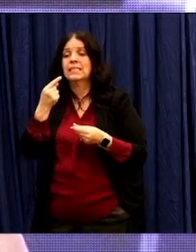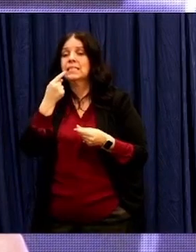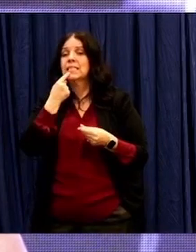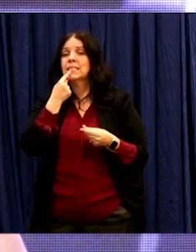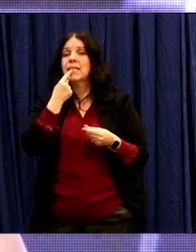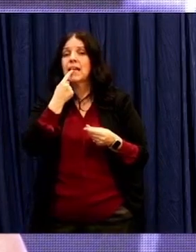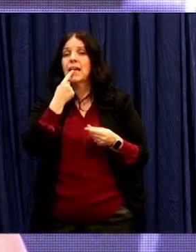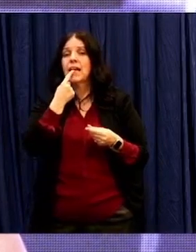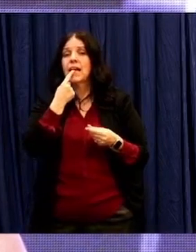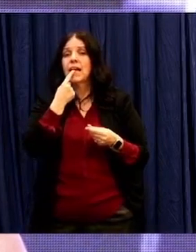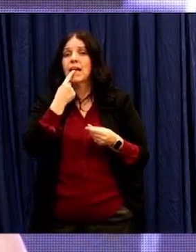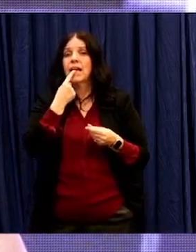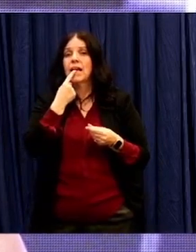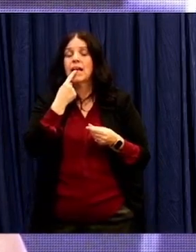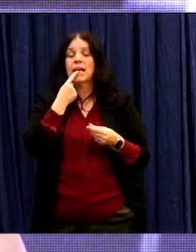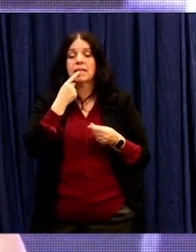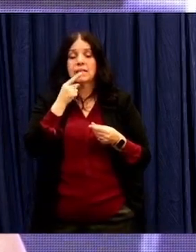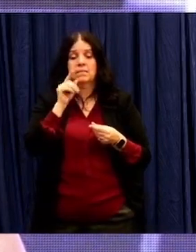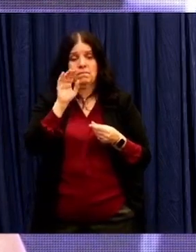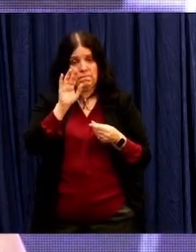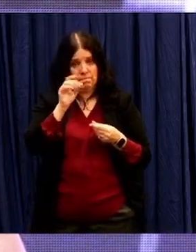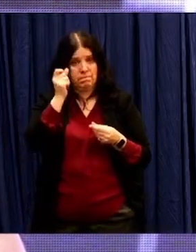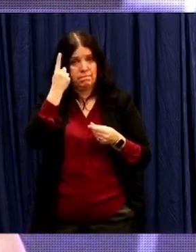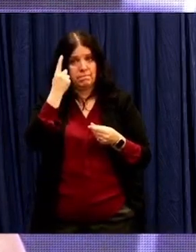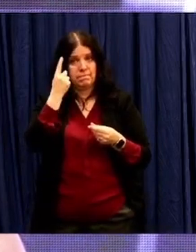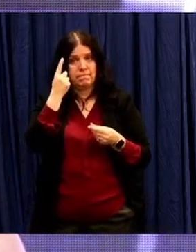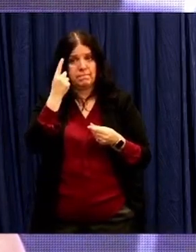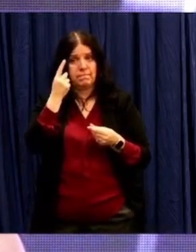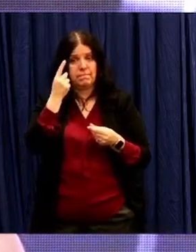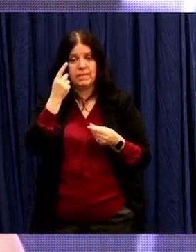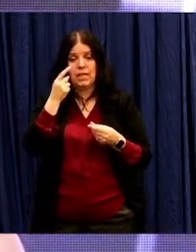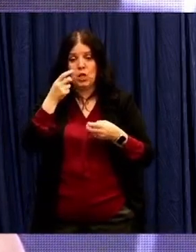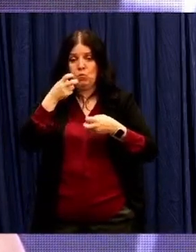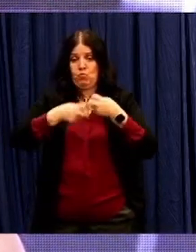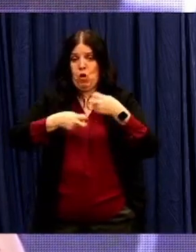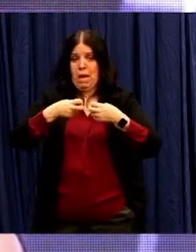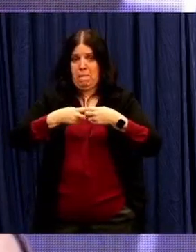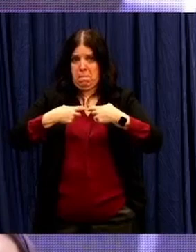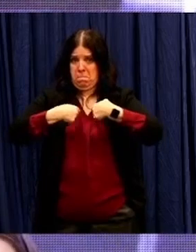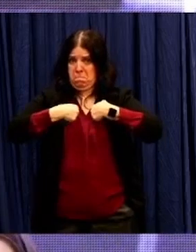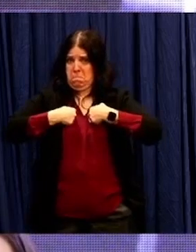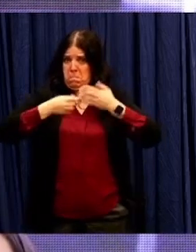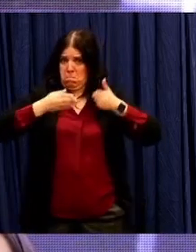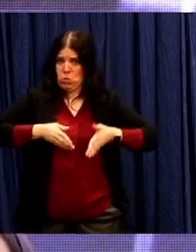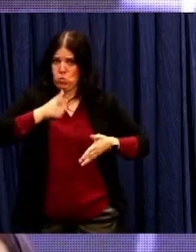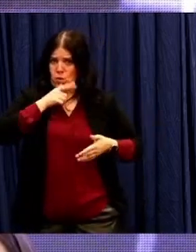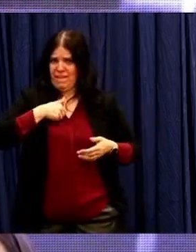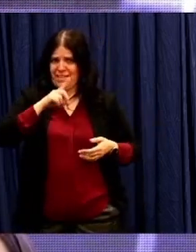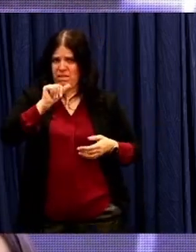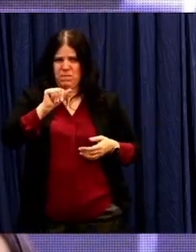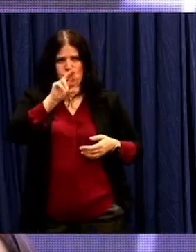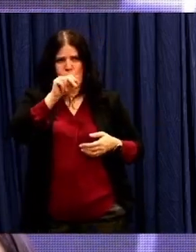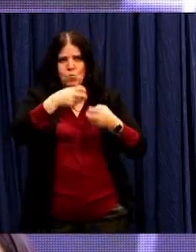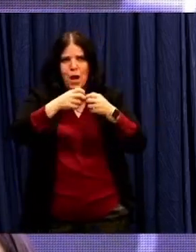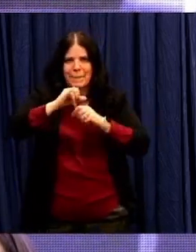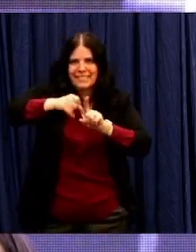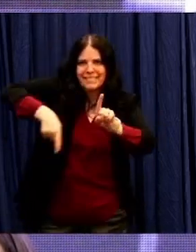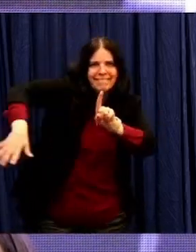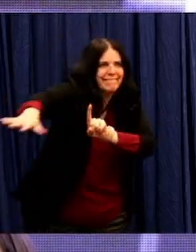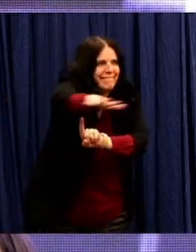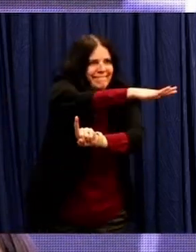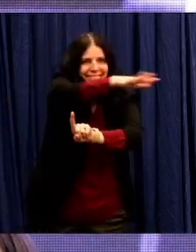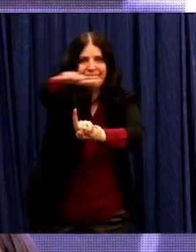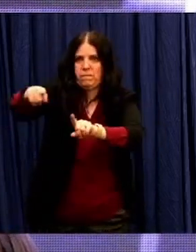the problem does not exist with the person, but rather the environment in which you interact.